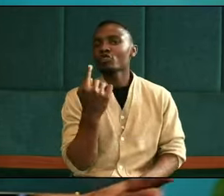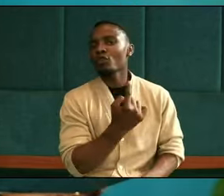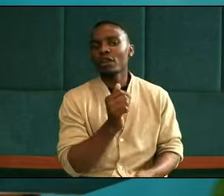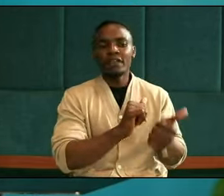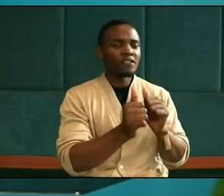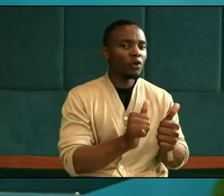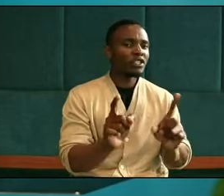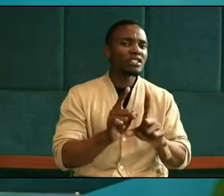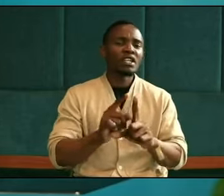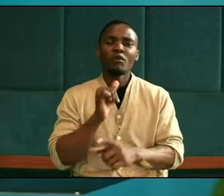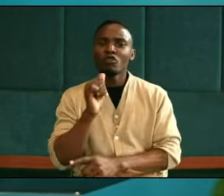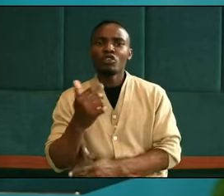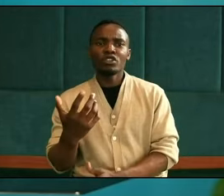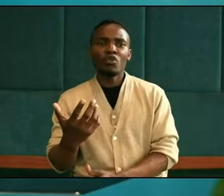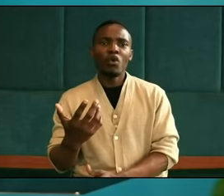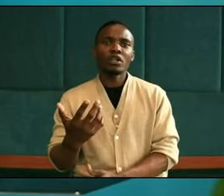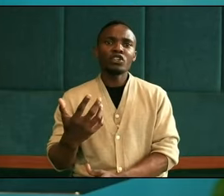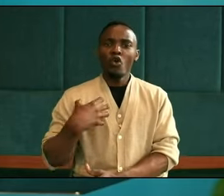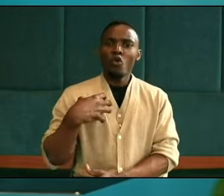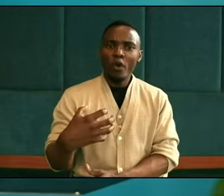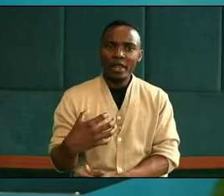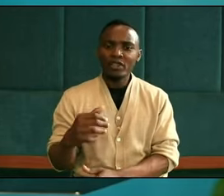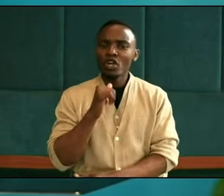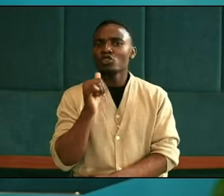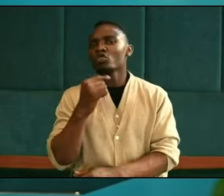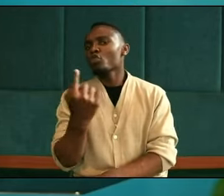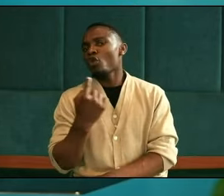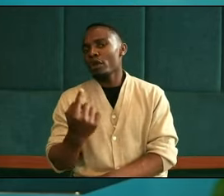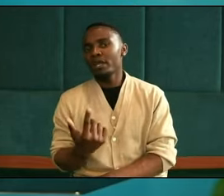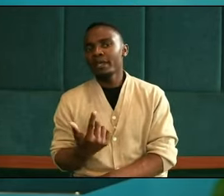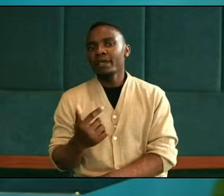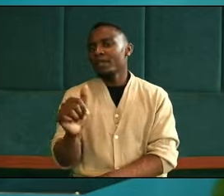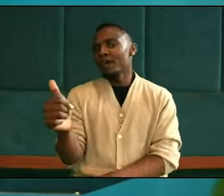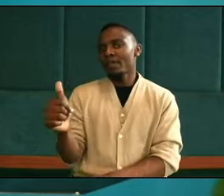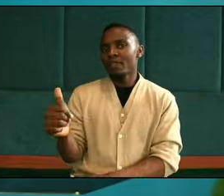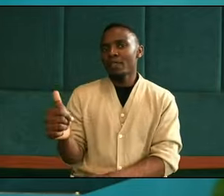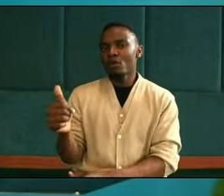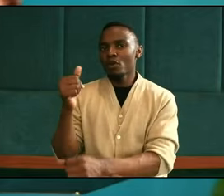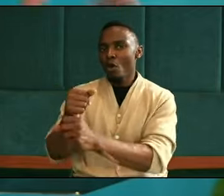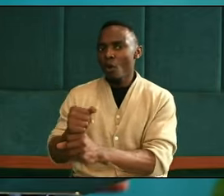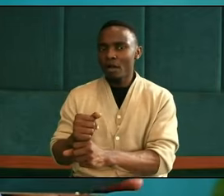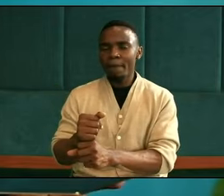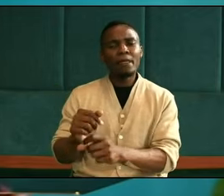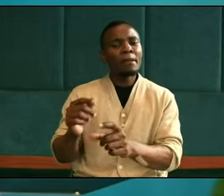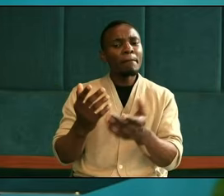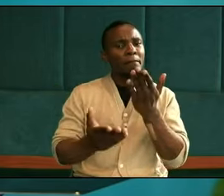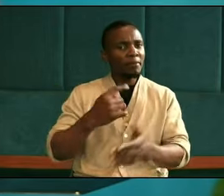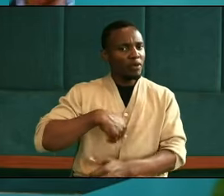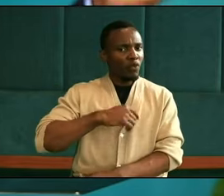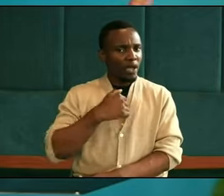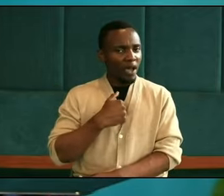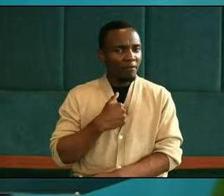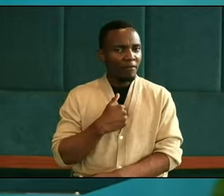wealth creation, not just in any aspect of life, not even just in academics? Could we possibly